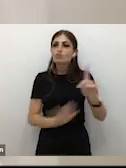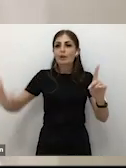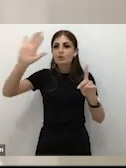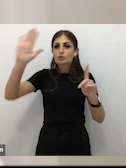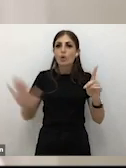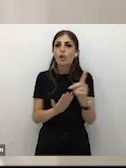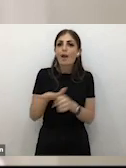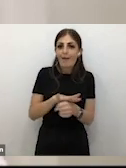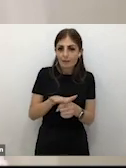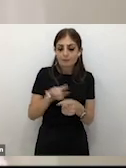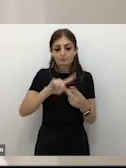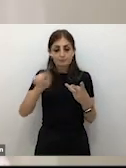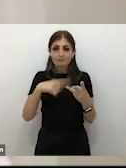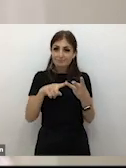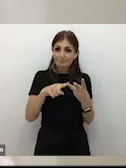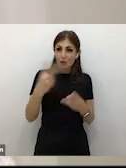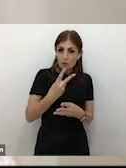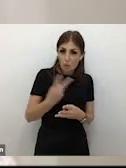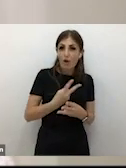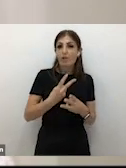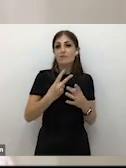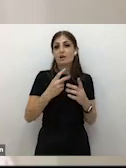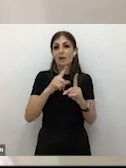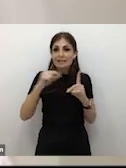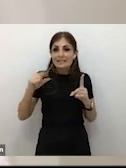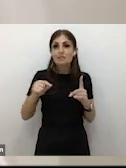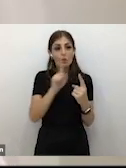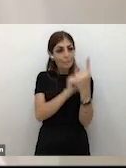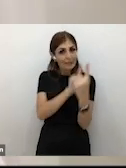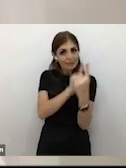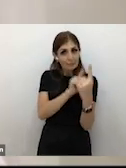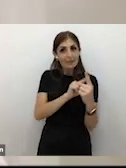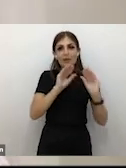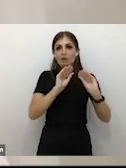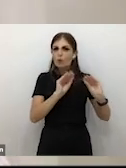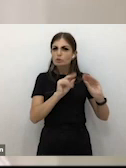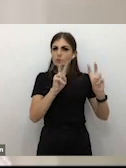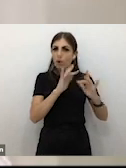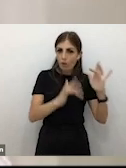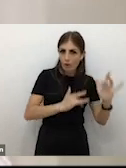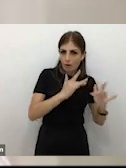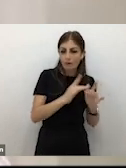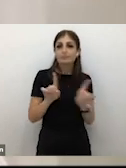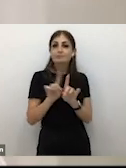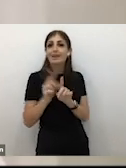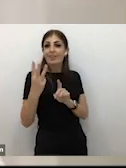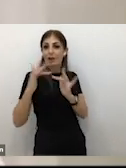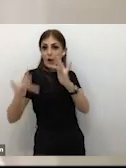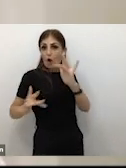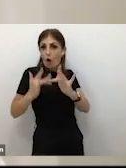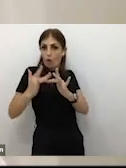location. There'll be 12 digital peer-to-peer coaching sessions, 3 online